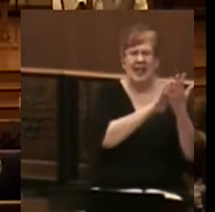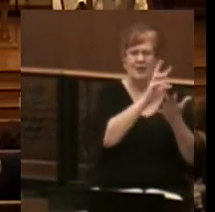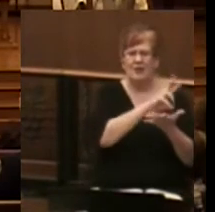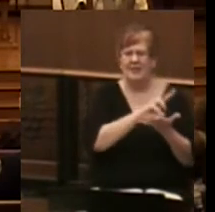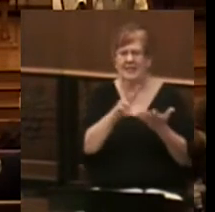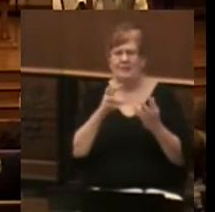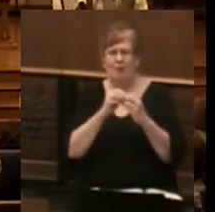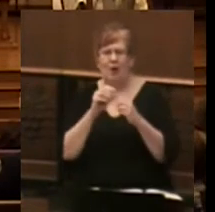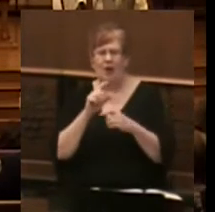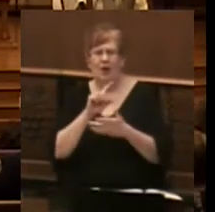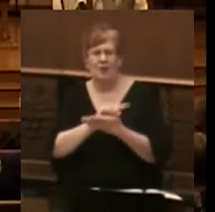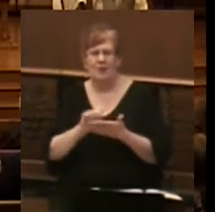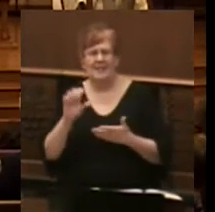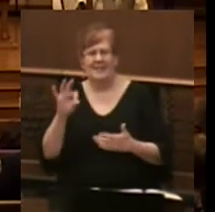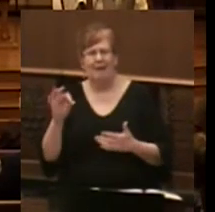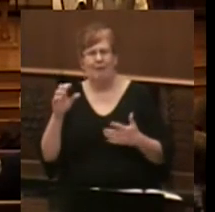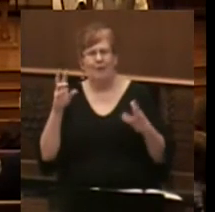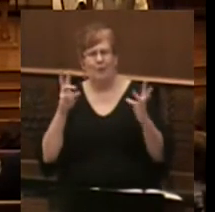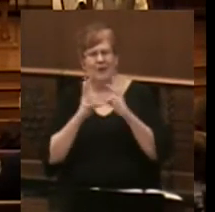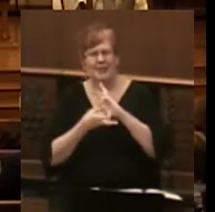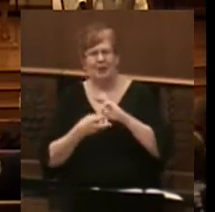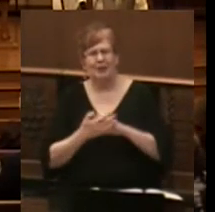winter.